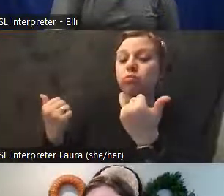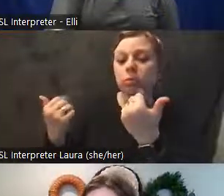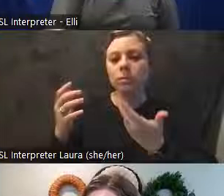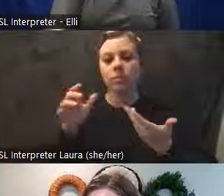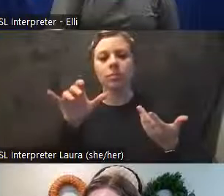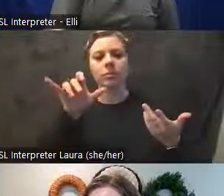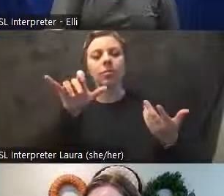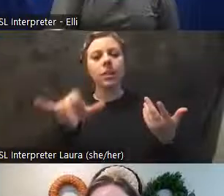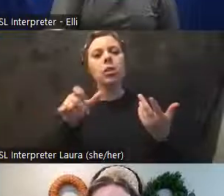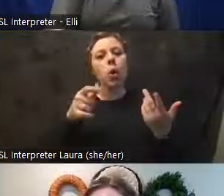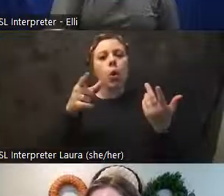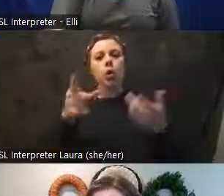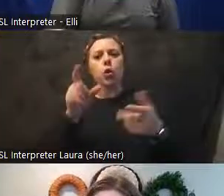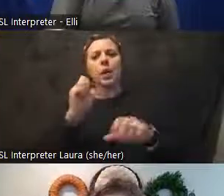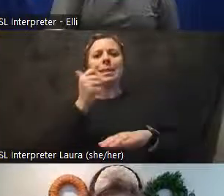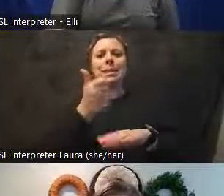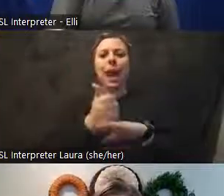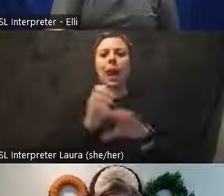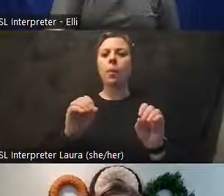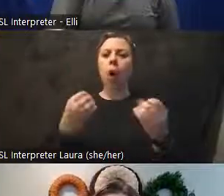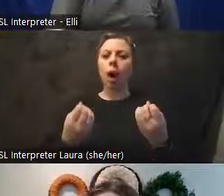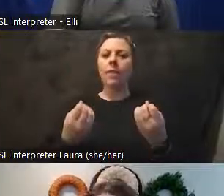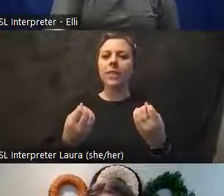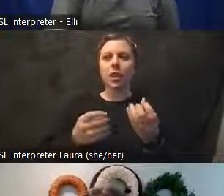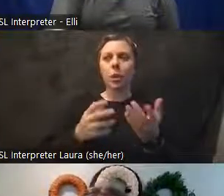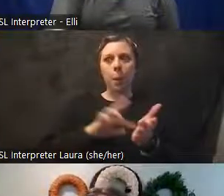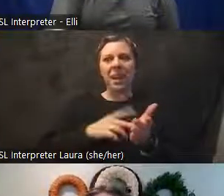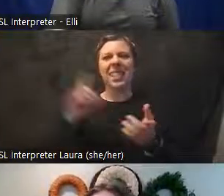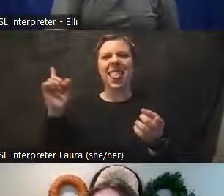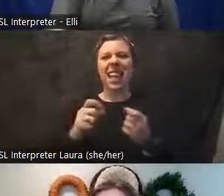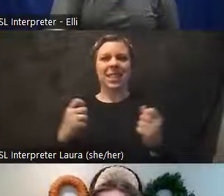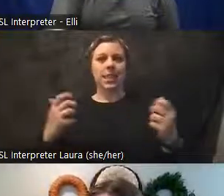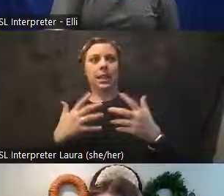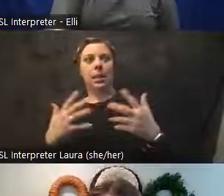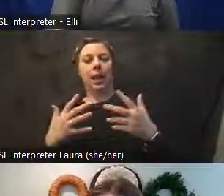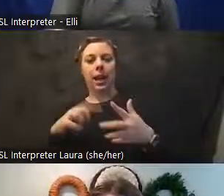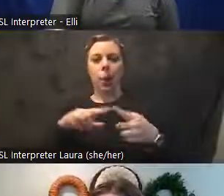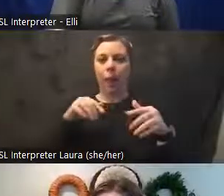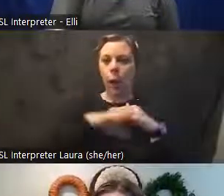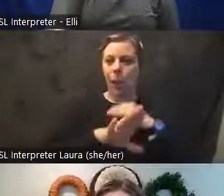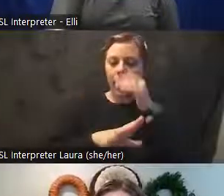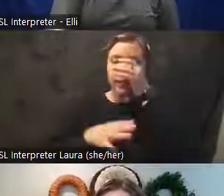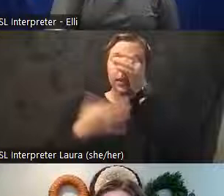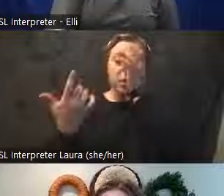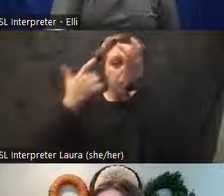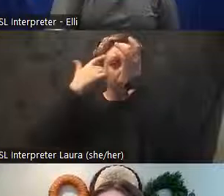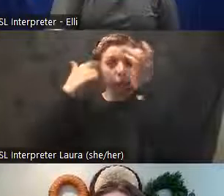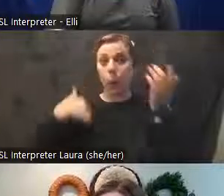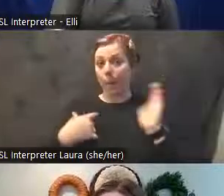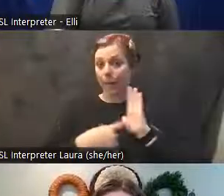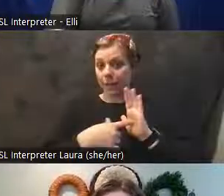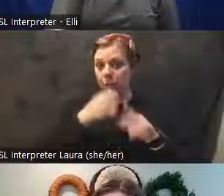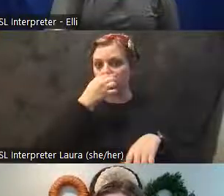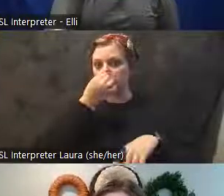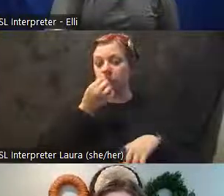for support a little bit less intimidating. So for me, I always offered students a